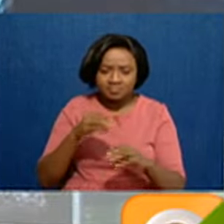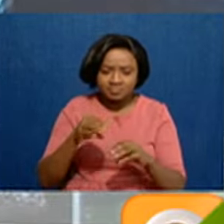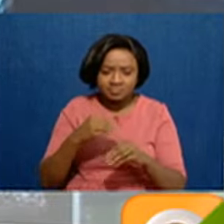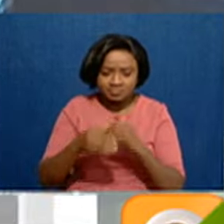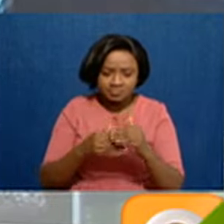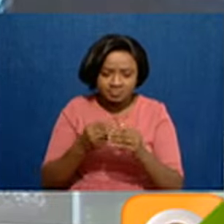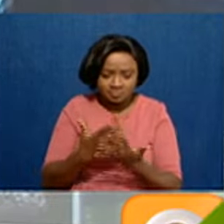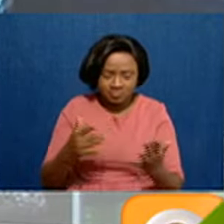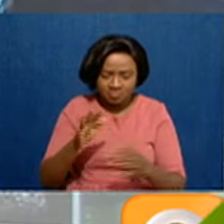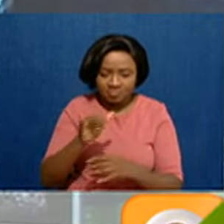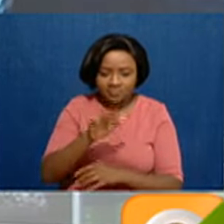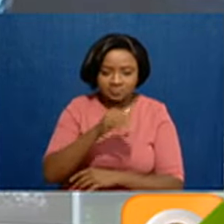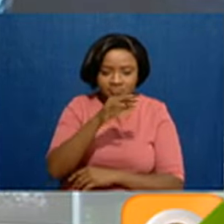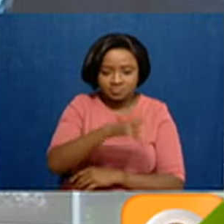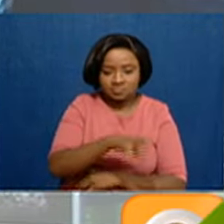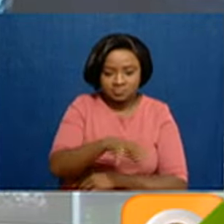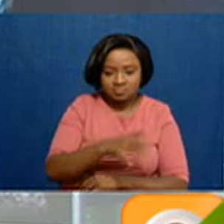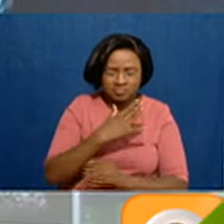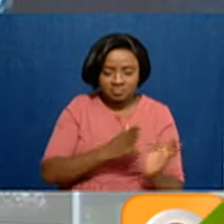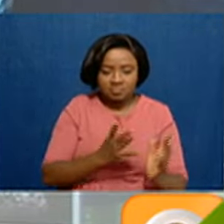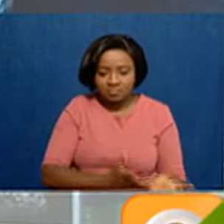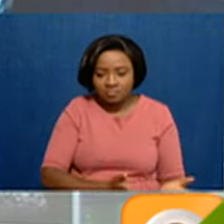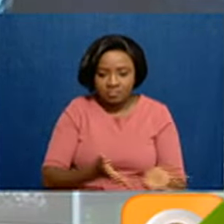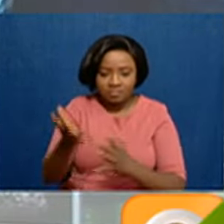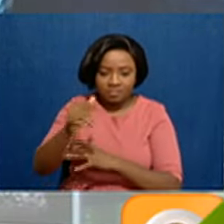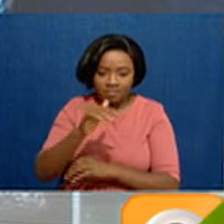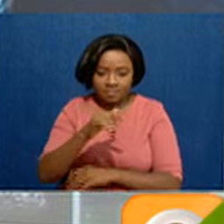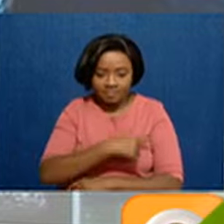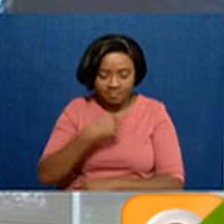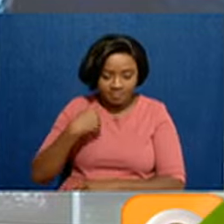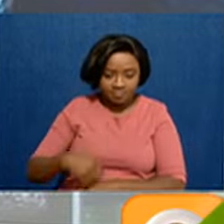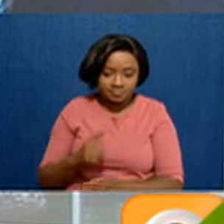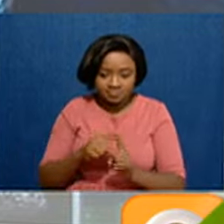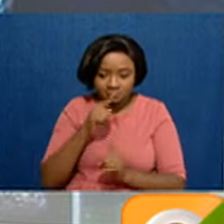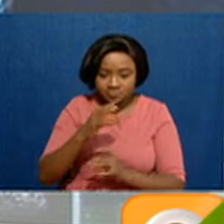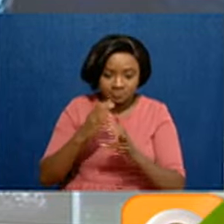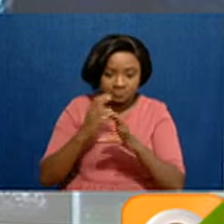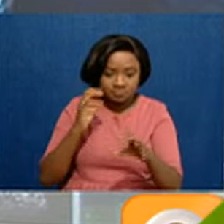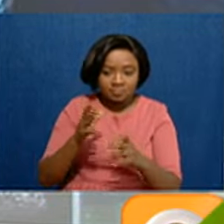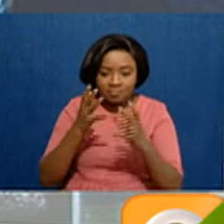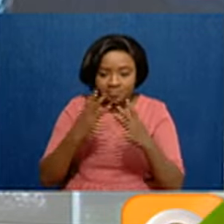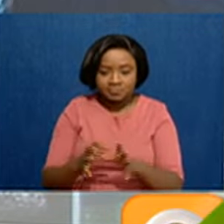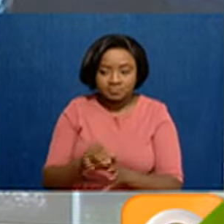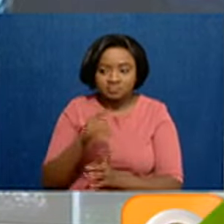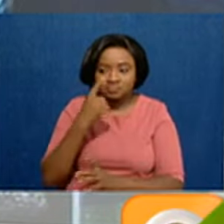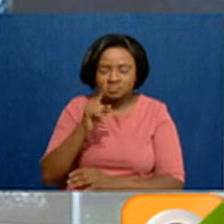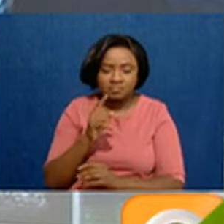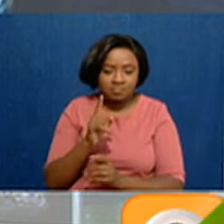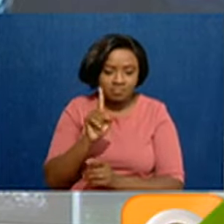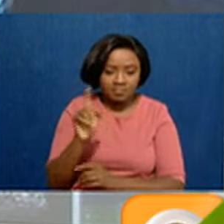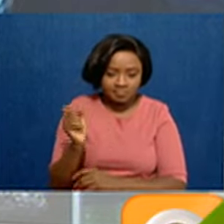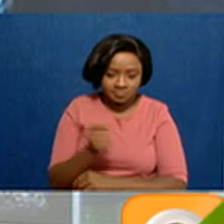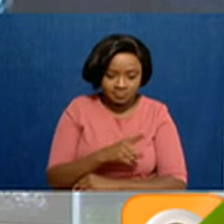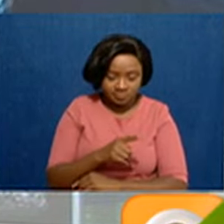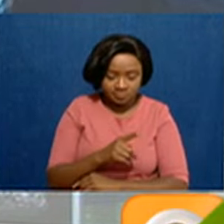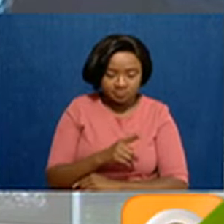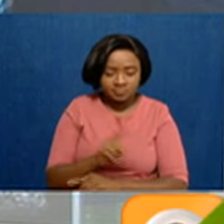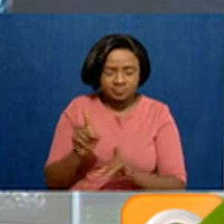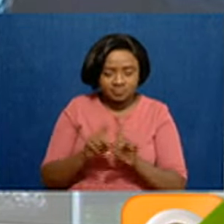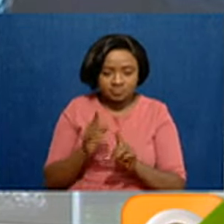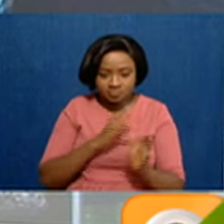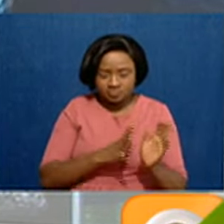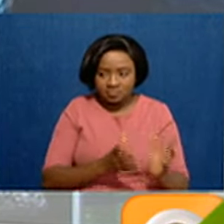to be shipped to China. Now, the container loaded with 70 drums of sand had gone missing for more than a month and was to be